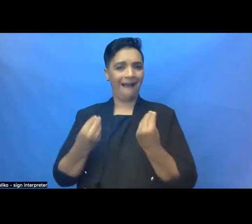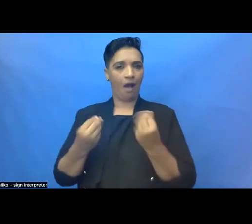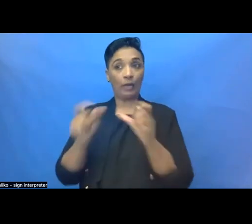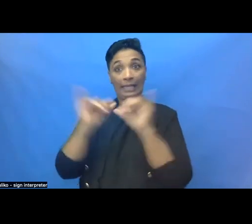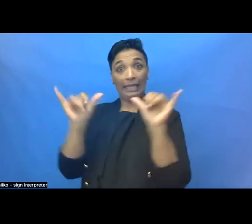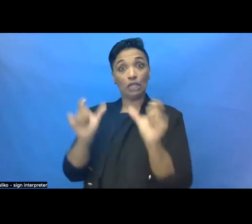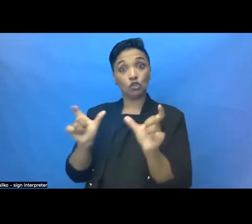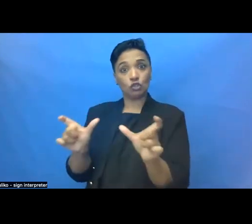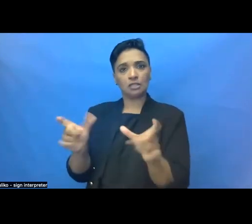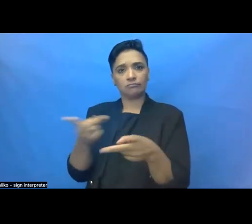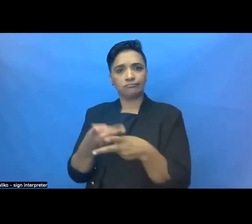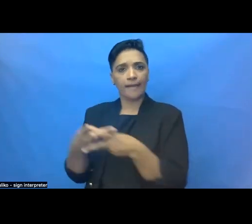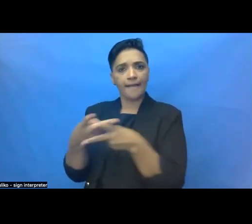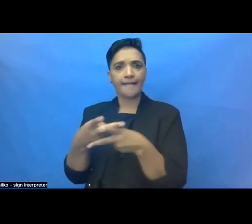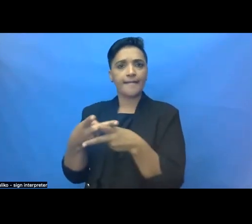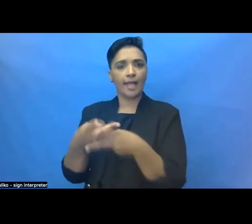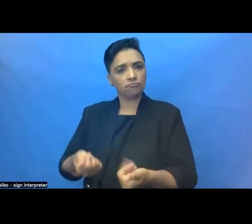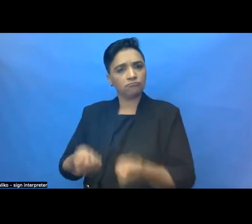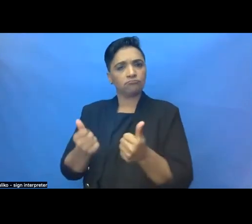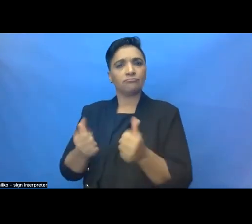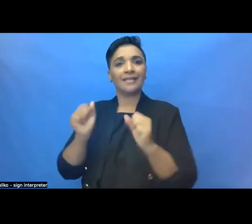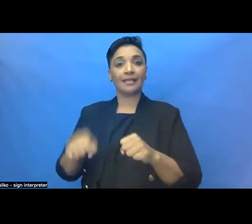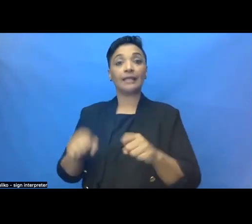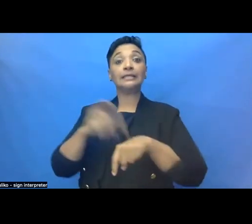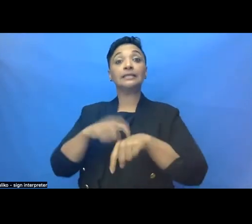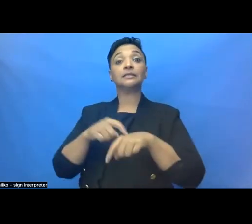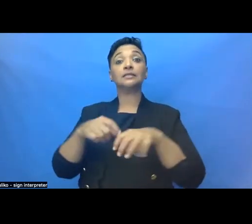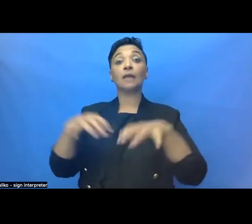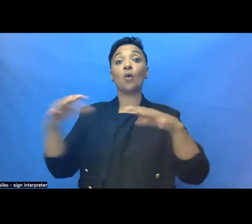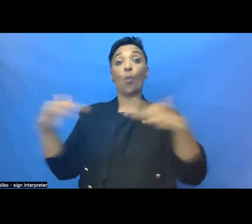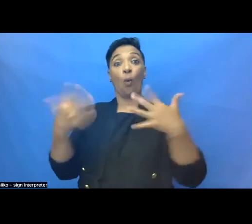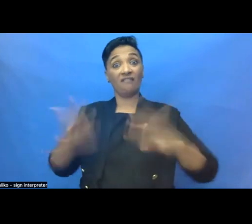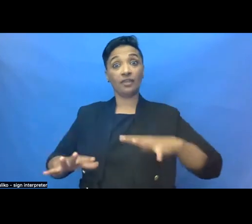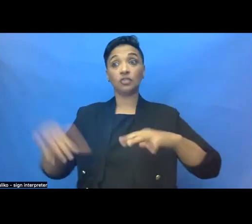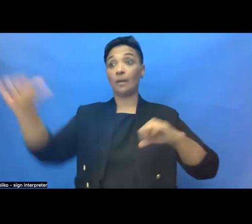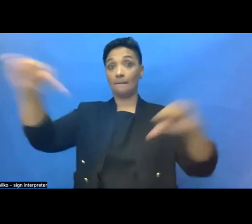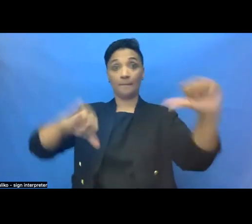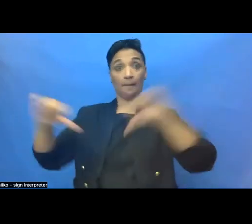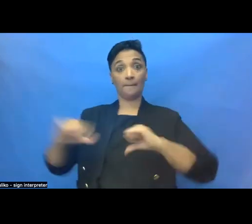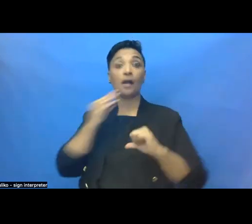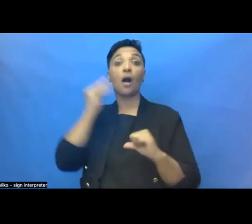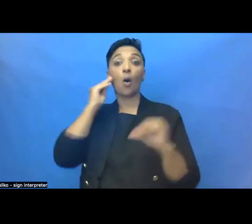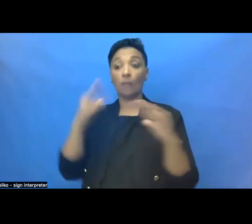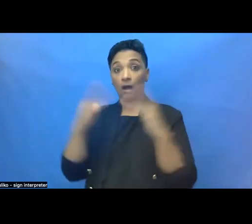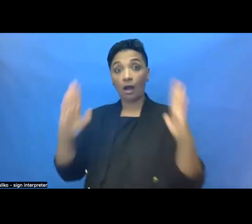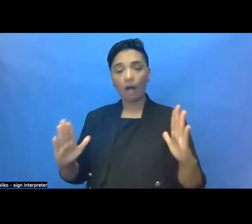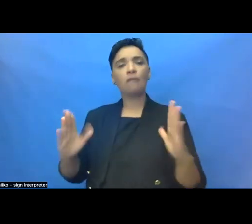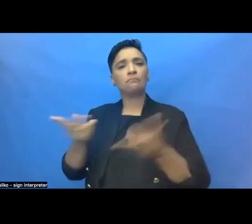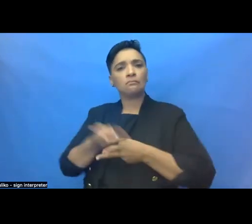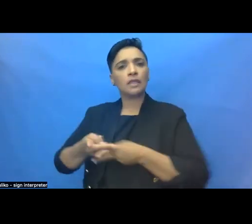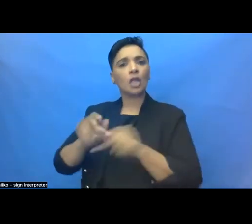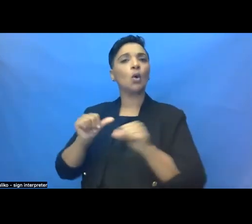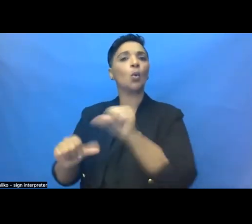family care for these children when they will return to Ukraine after the war. We are thinking of